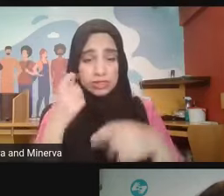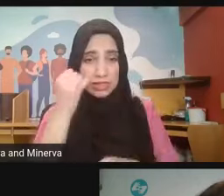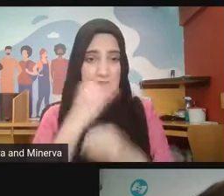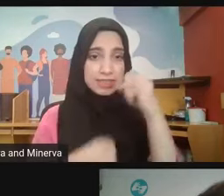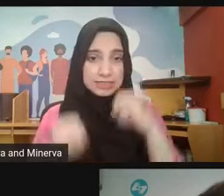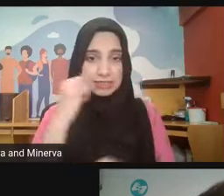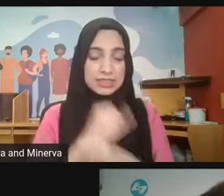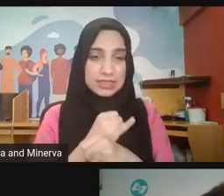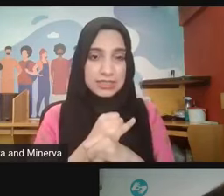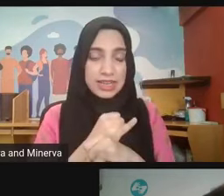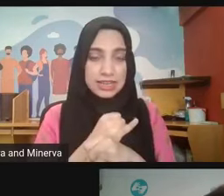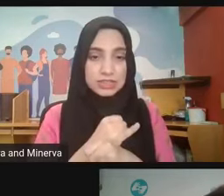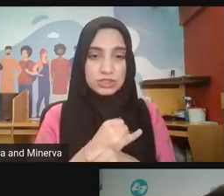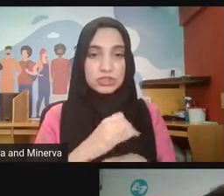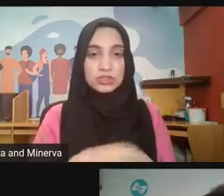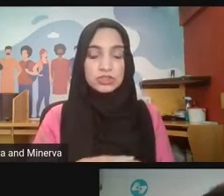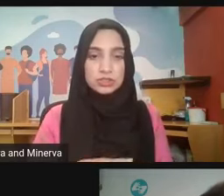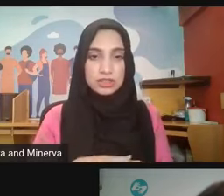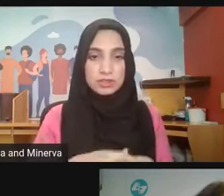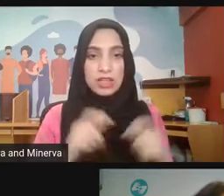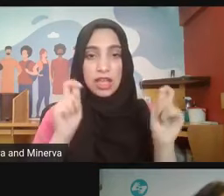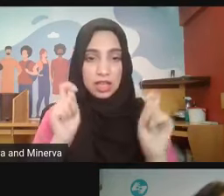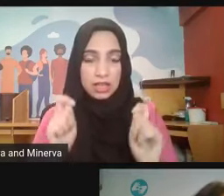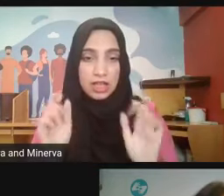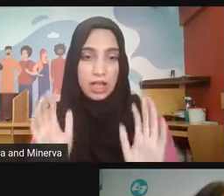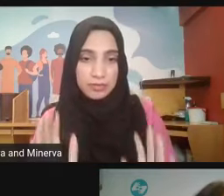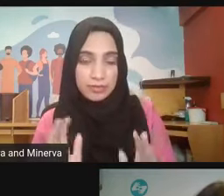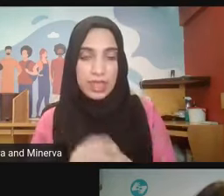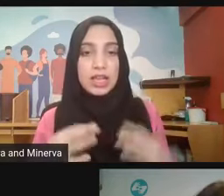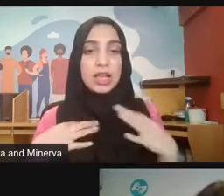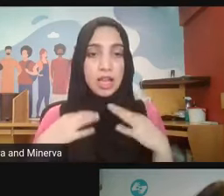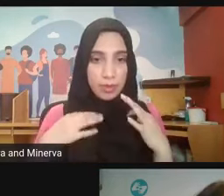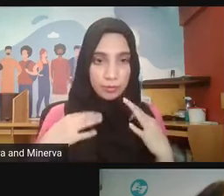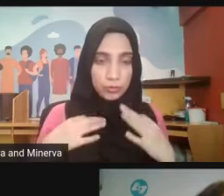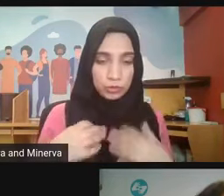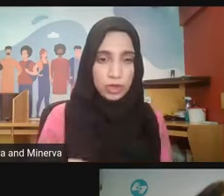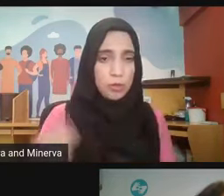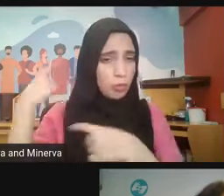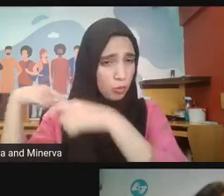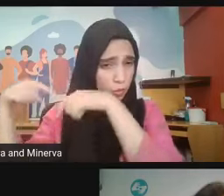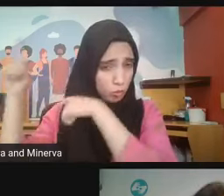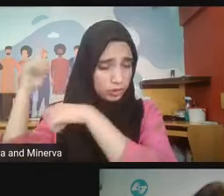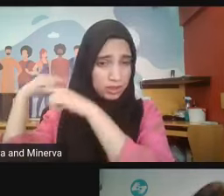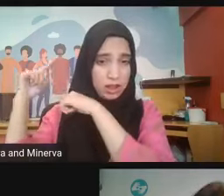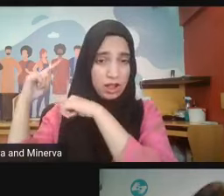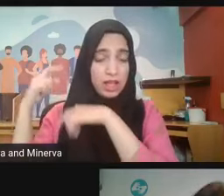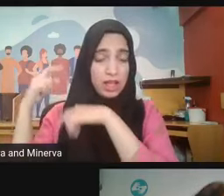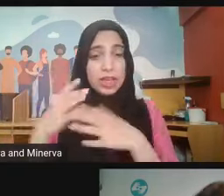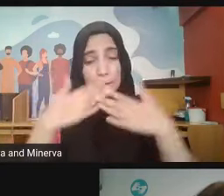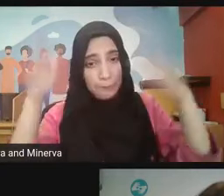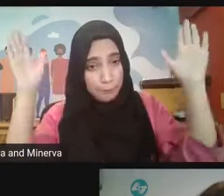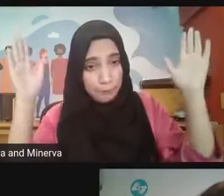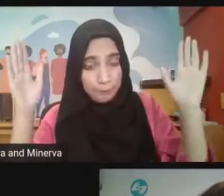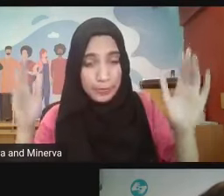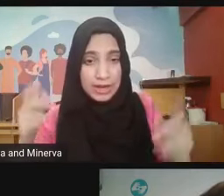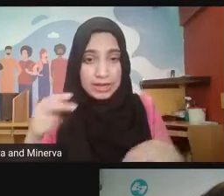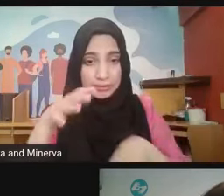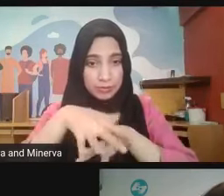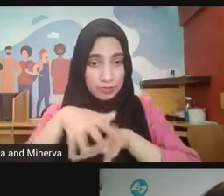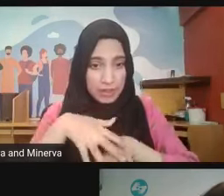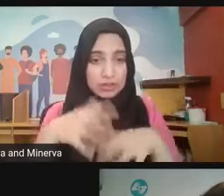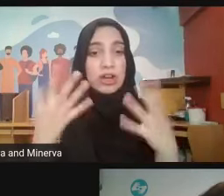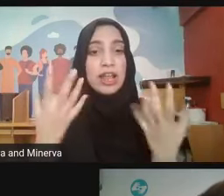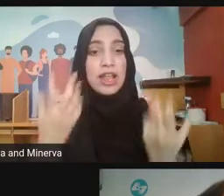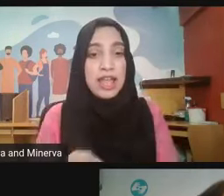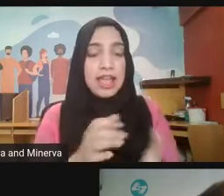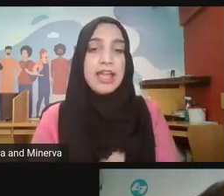Garments. And it is the oldest and largest company in Pakistan. We have been manufacturing